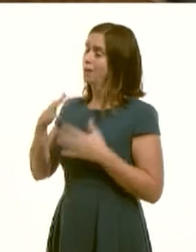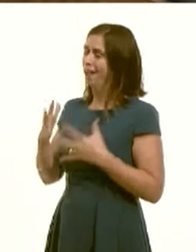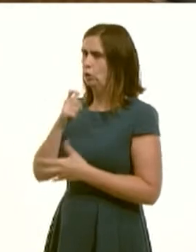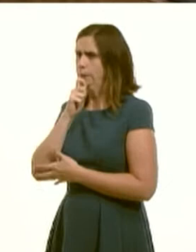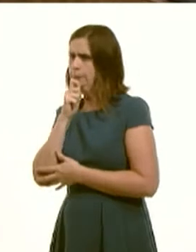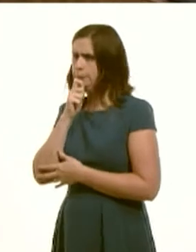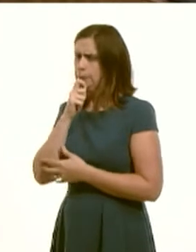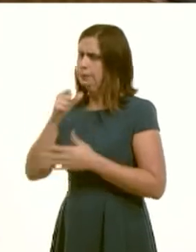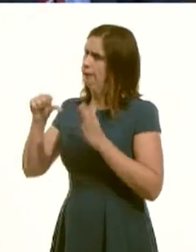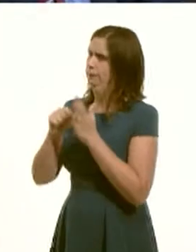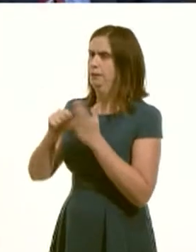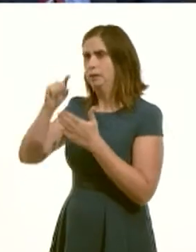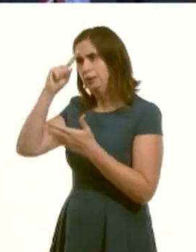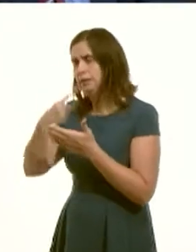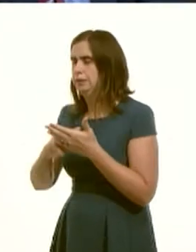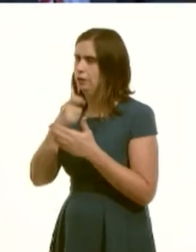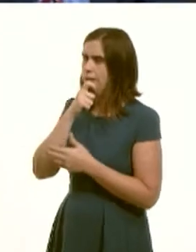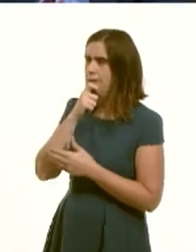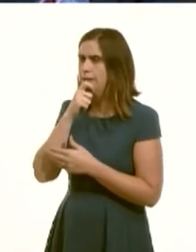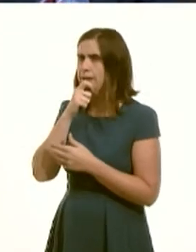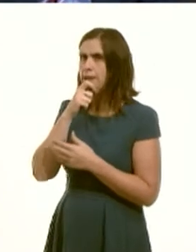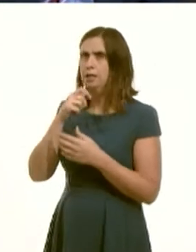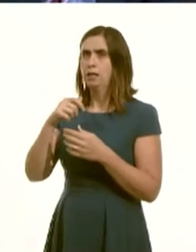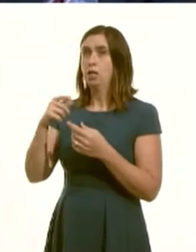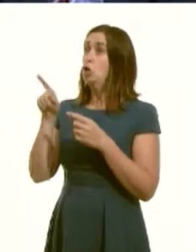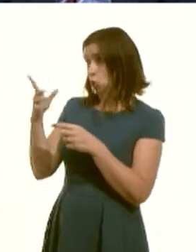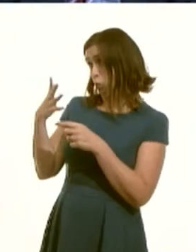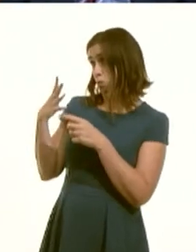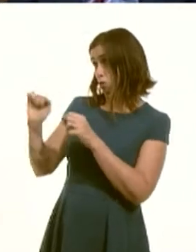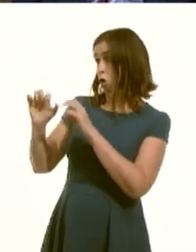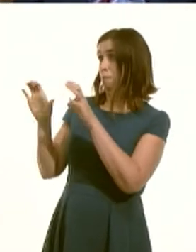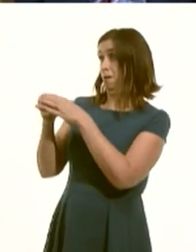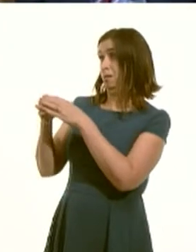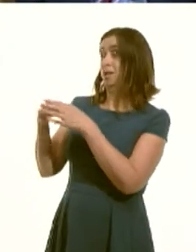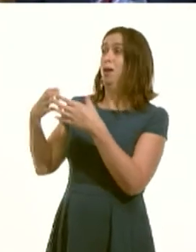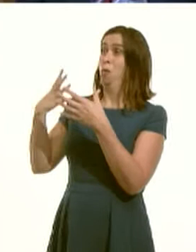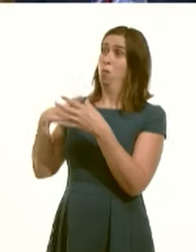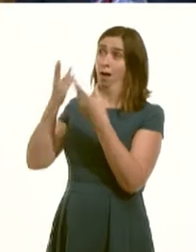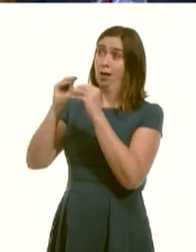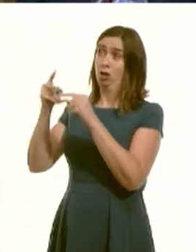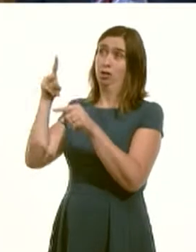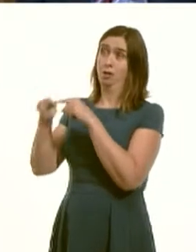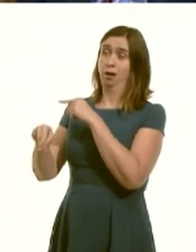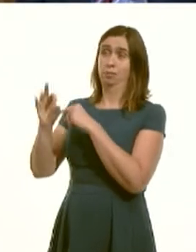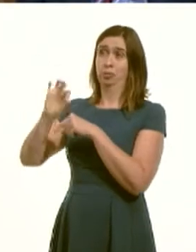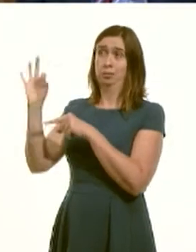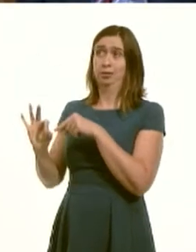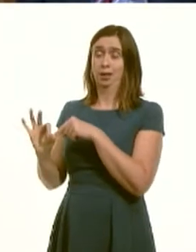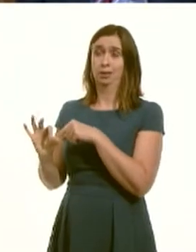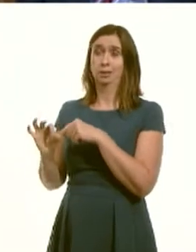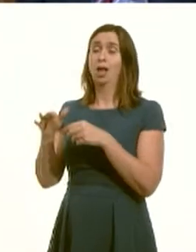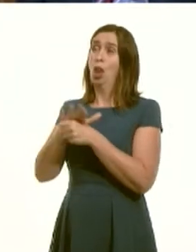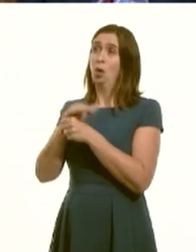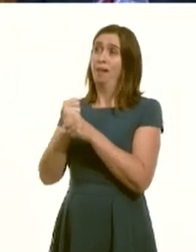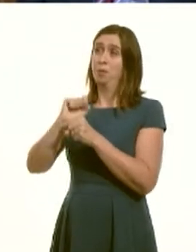as he will know. We haven't taken the decision to cut education by 20%, as he wanted, or indeed local government by 12%, as he wanted, or indeed